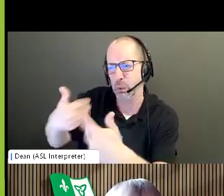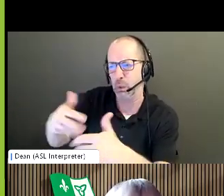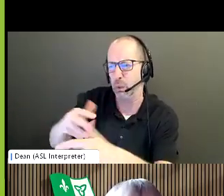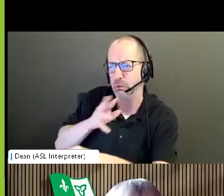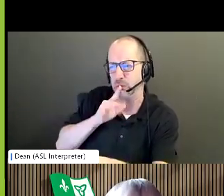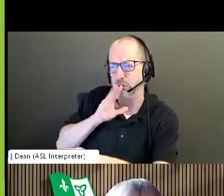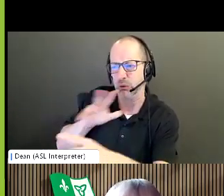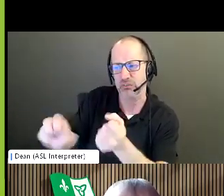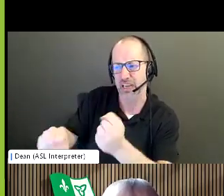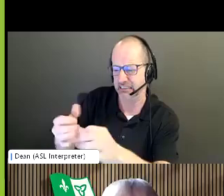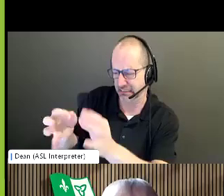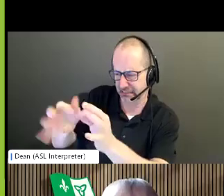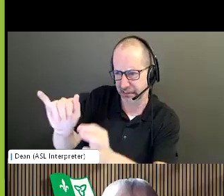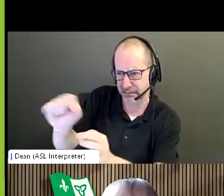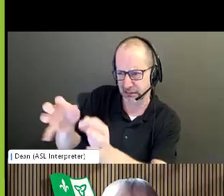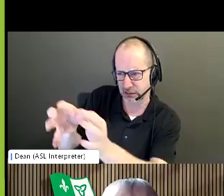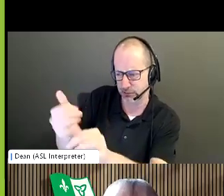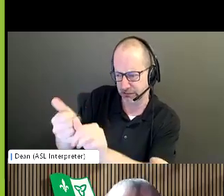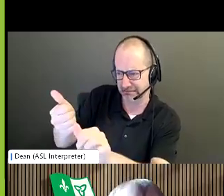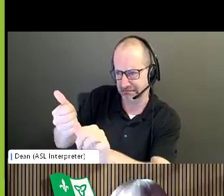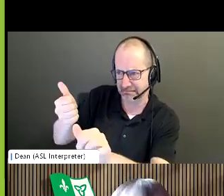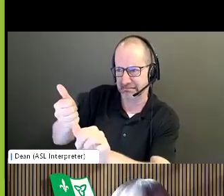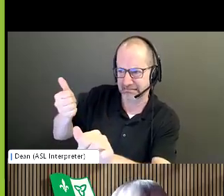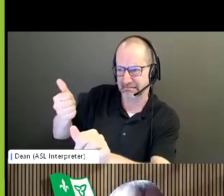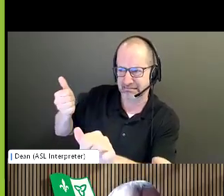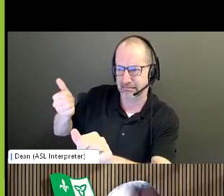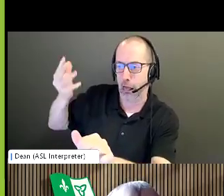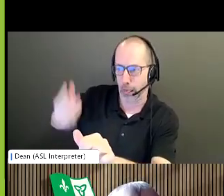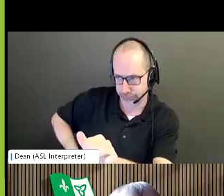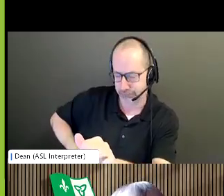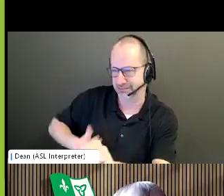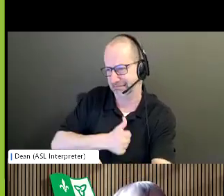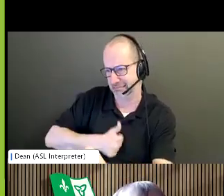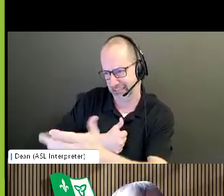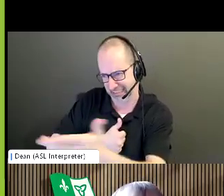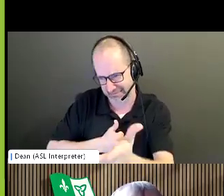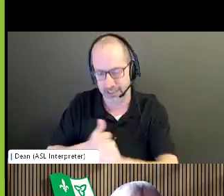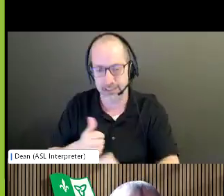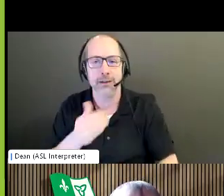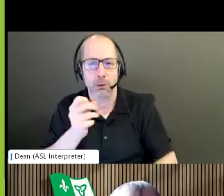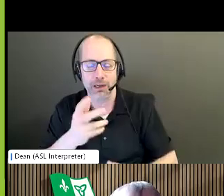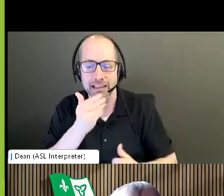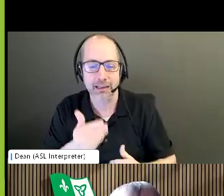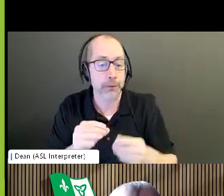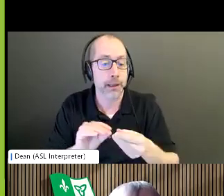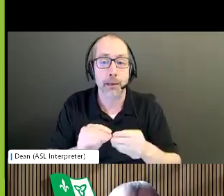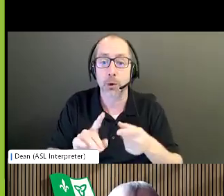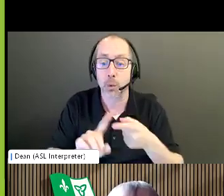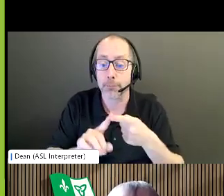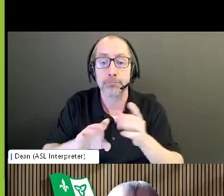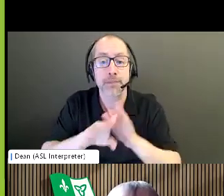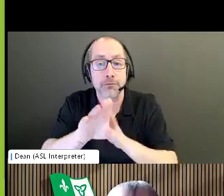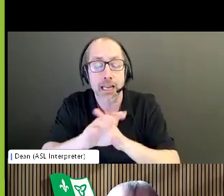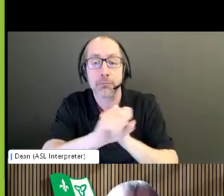down just a bit for our ASL interpreters? Thank you. Okay. So number 1, the development and promotion